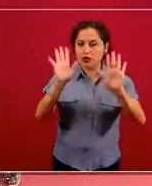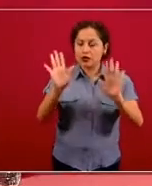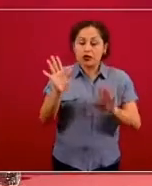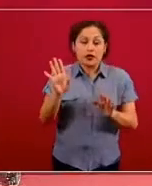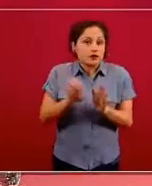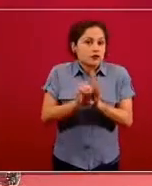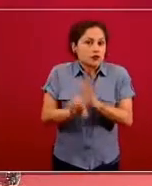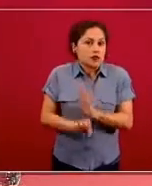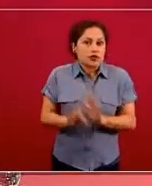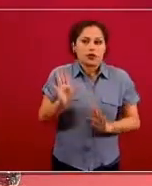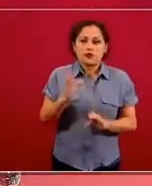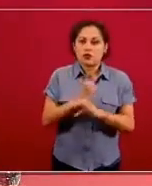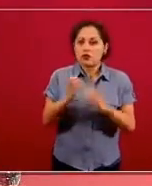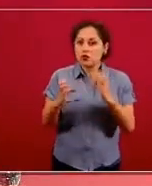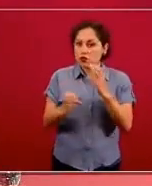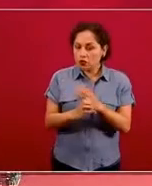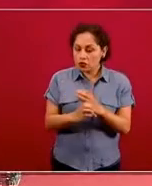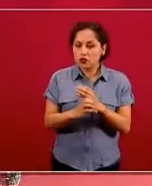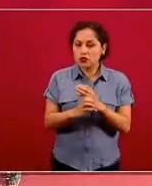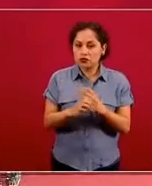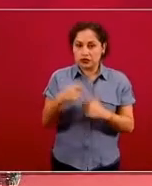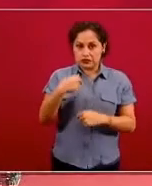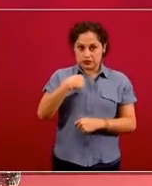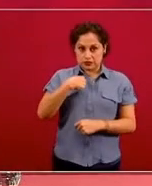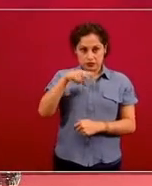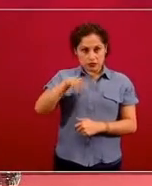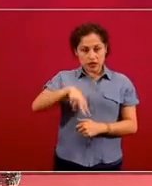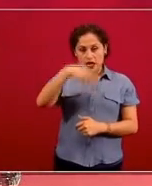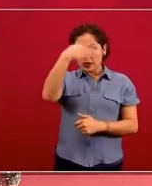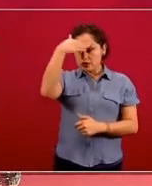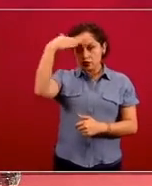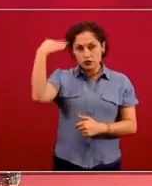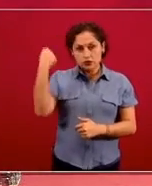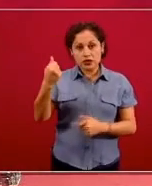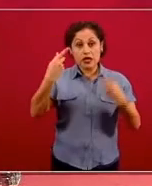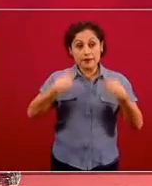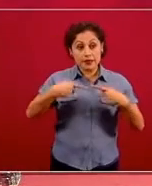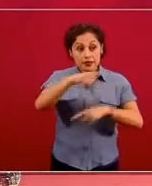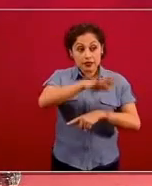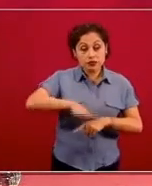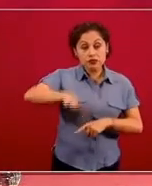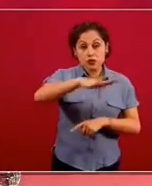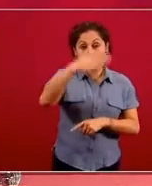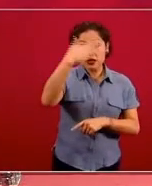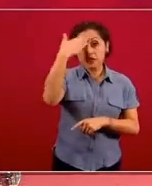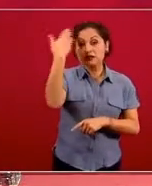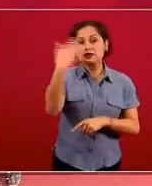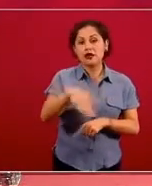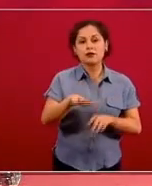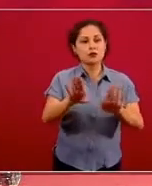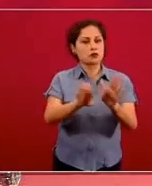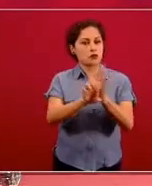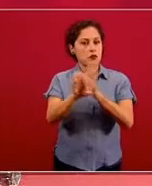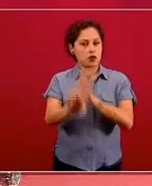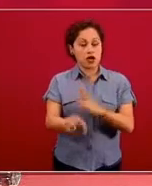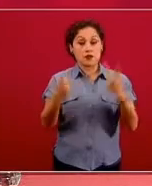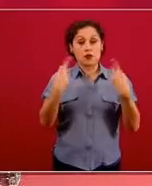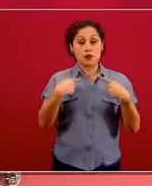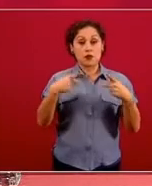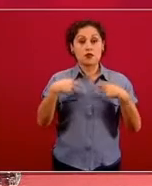So we're going to have really obvious examples, sometimes things that I don't even know, and other people have to tell me.